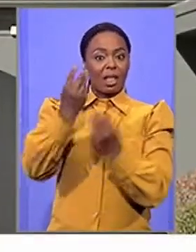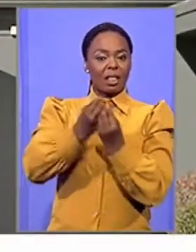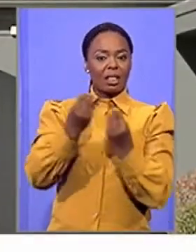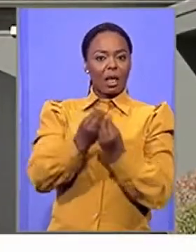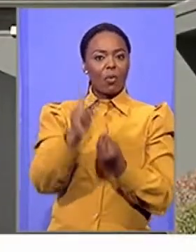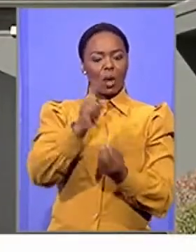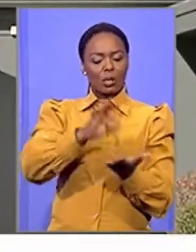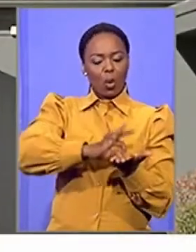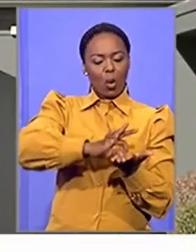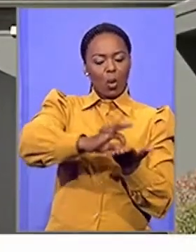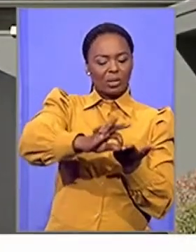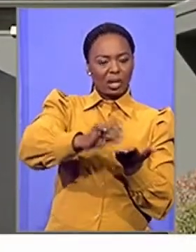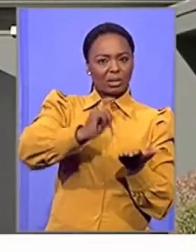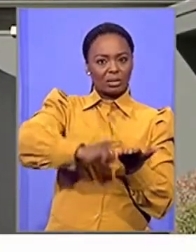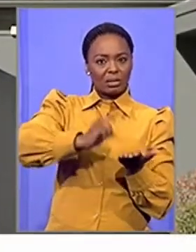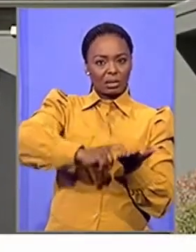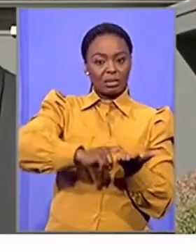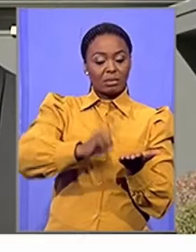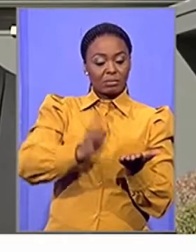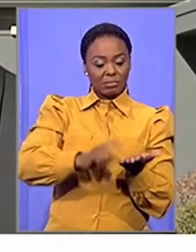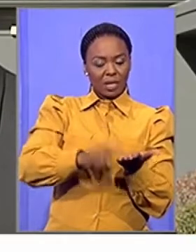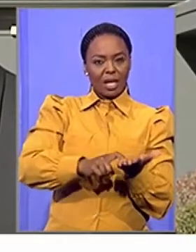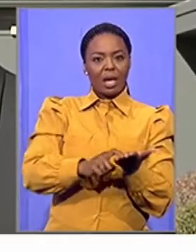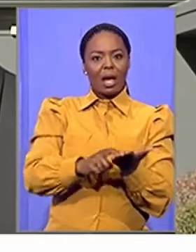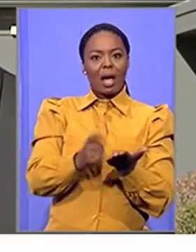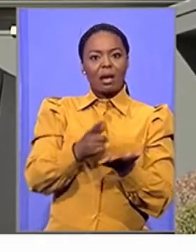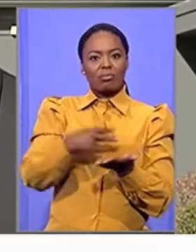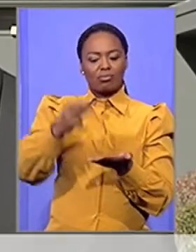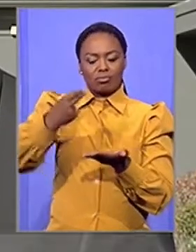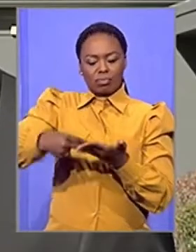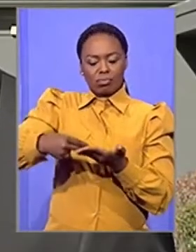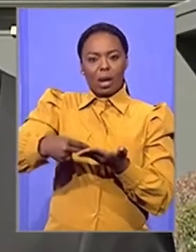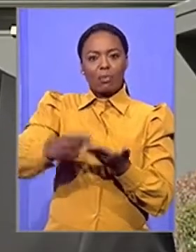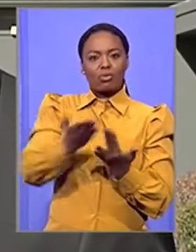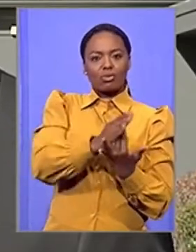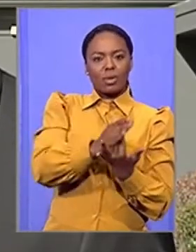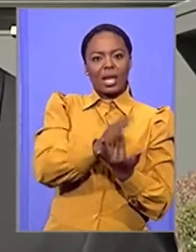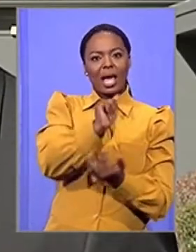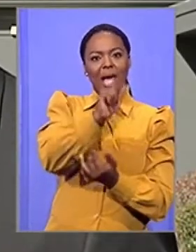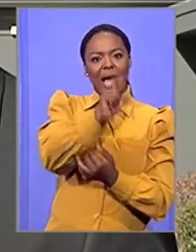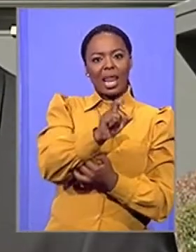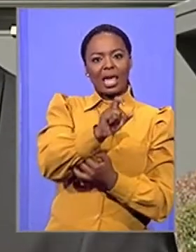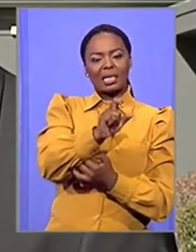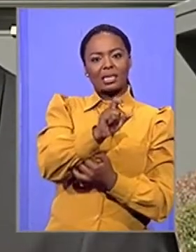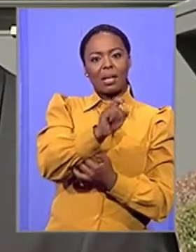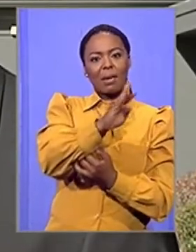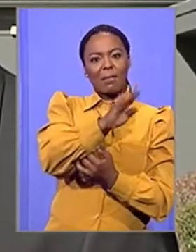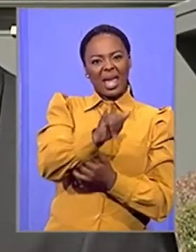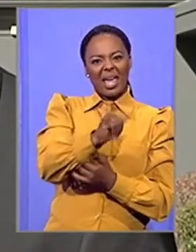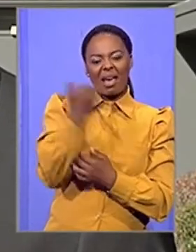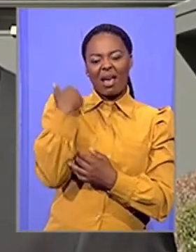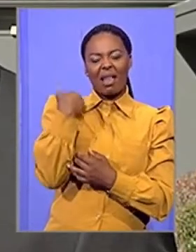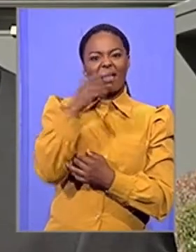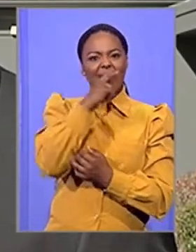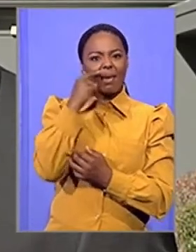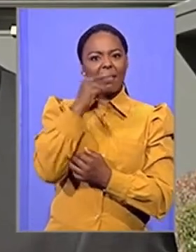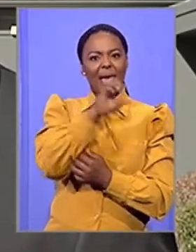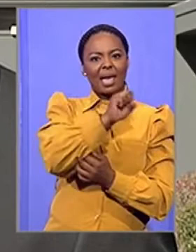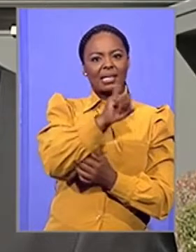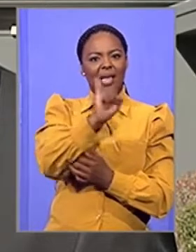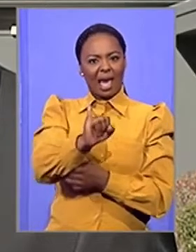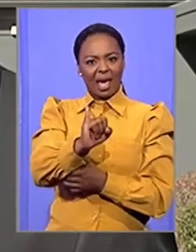contract that was entered into between Alexander Bay, at the time it was called something else, SSI I think it was called,